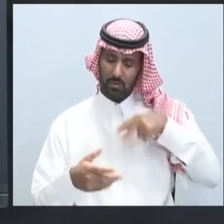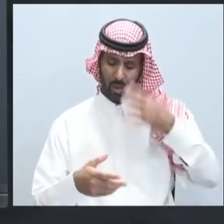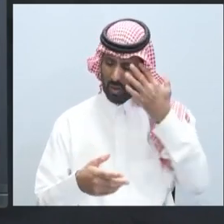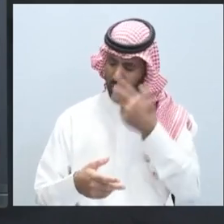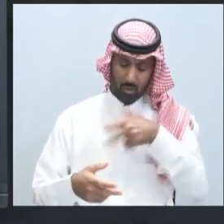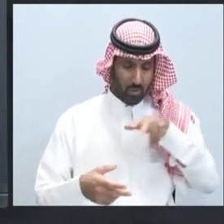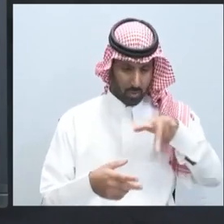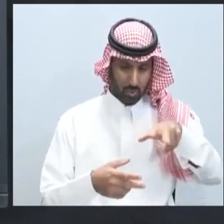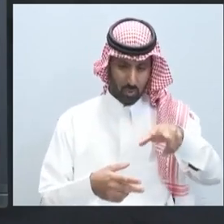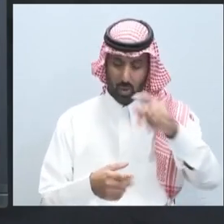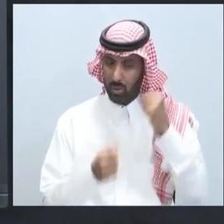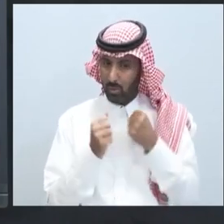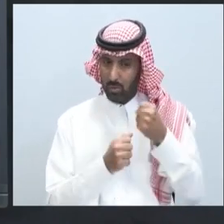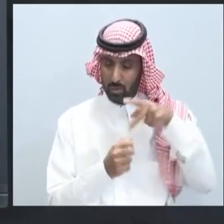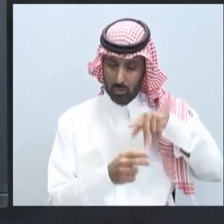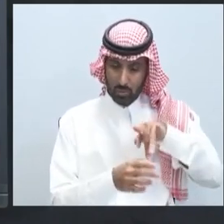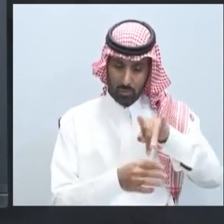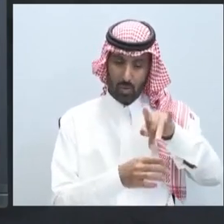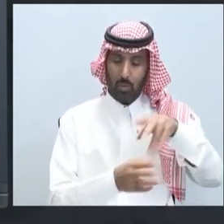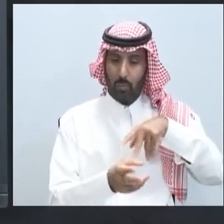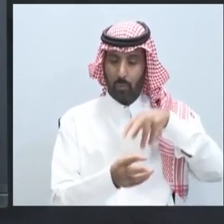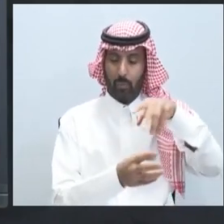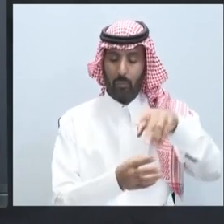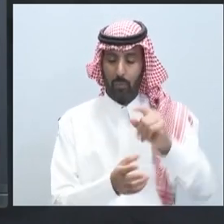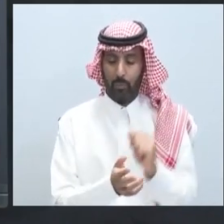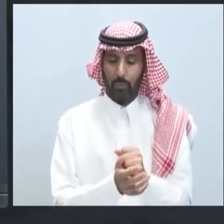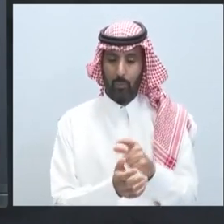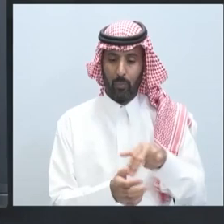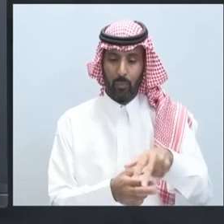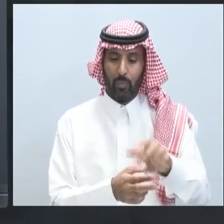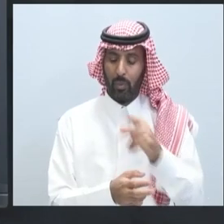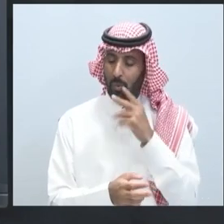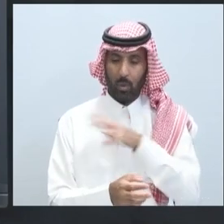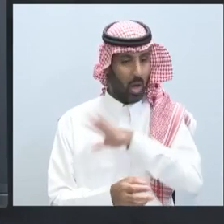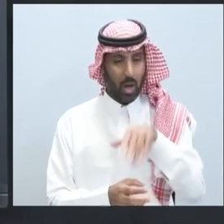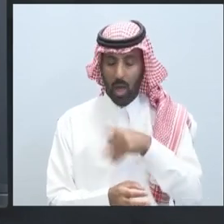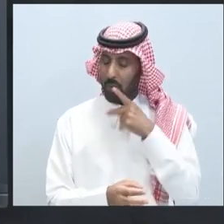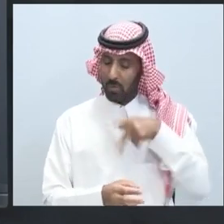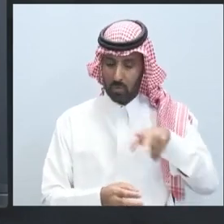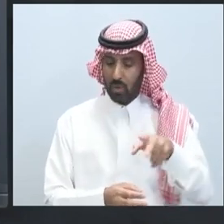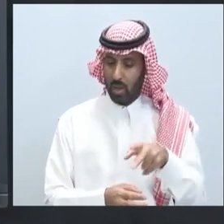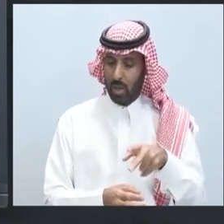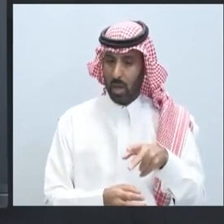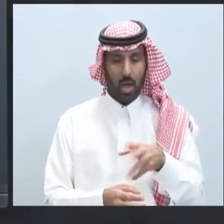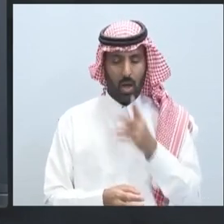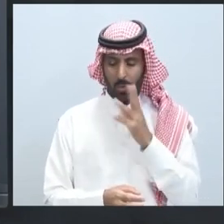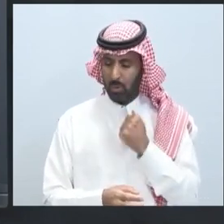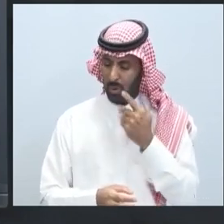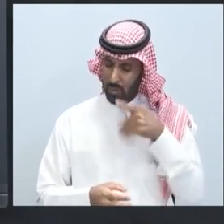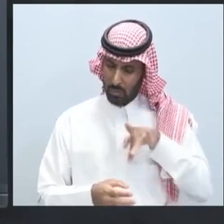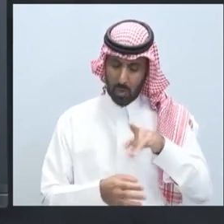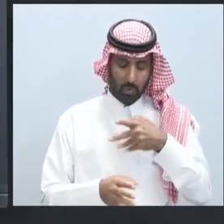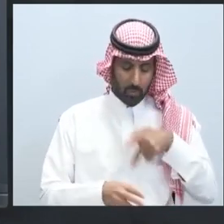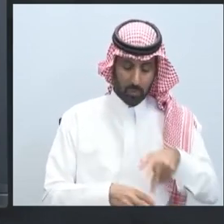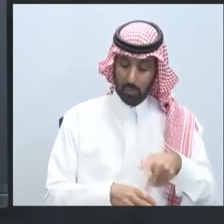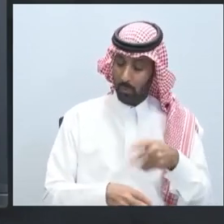ignored him and went to catch his plane. And I think most of us would do, because I would not miss my